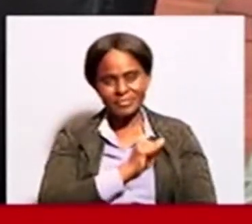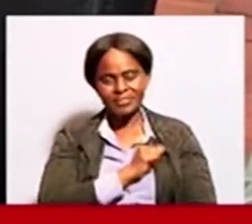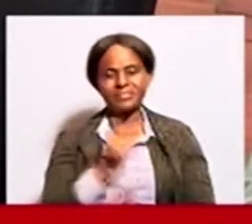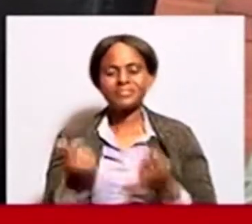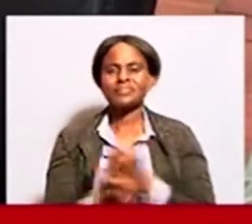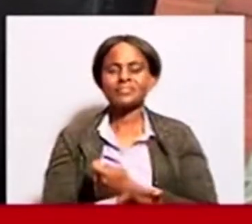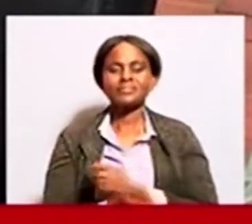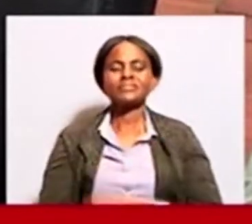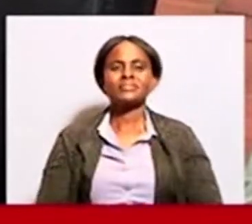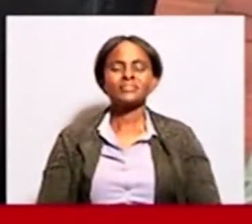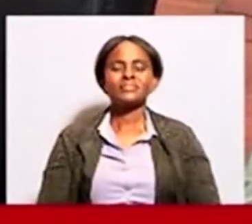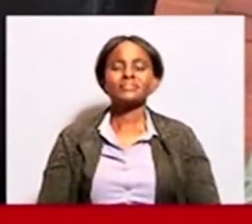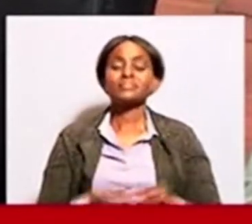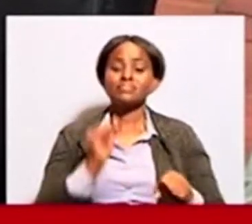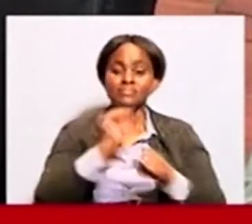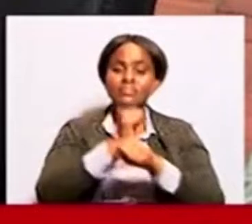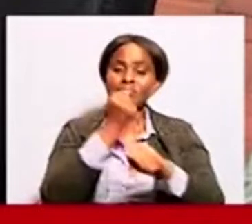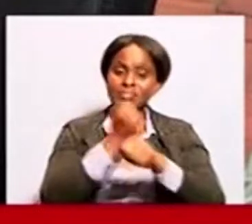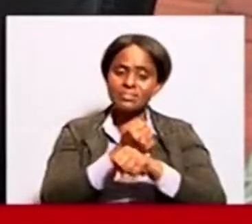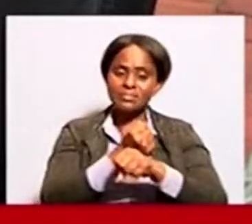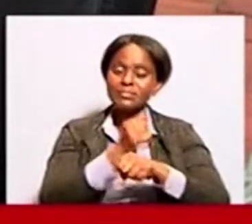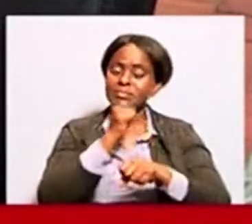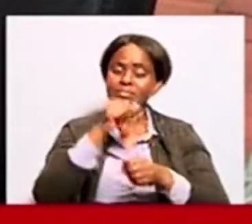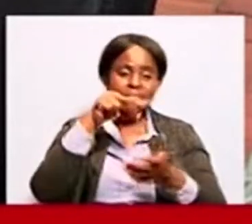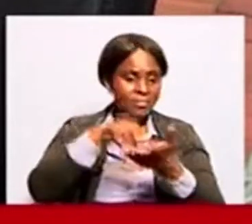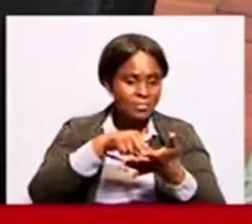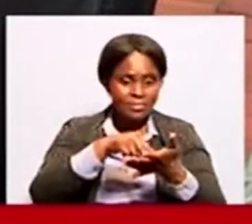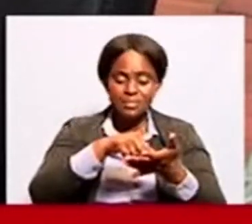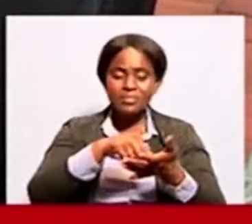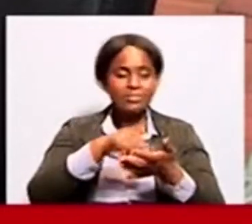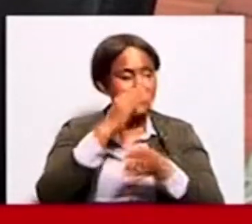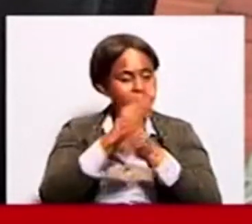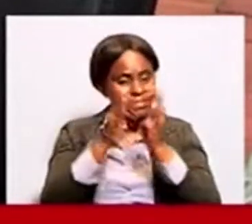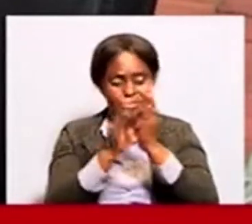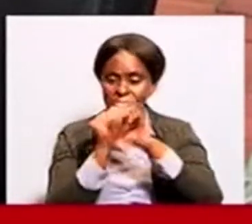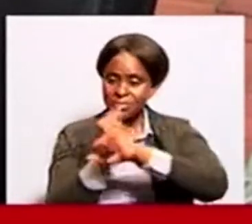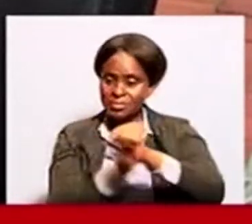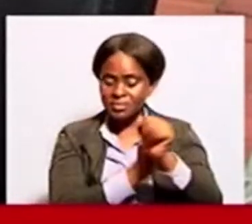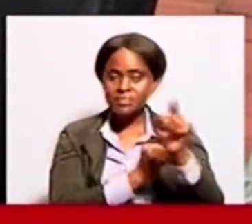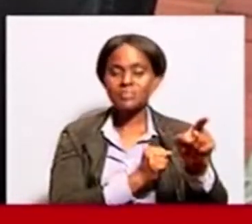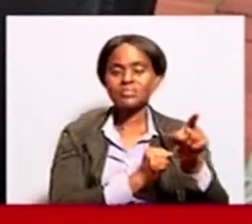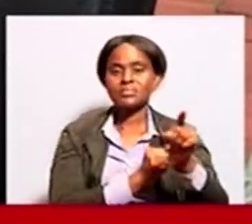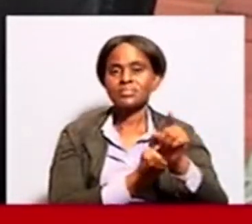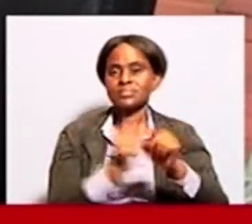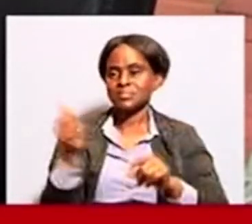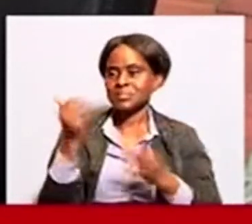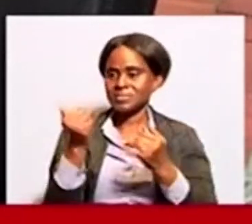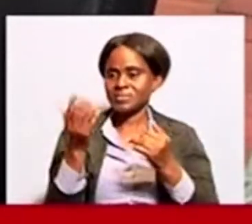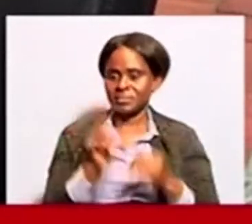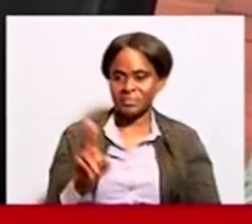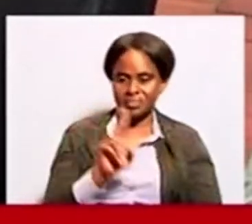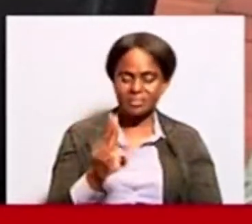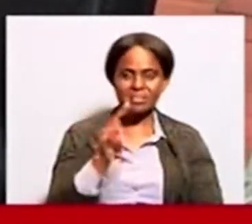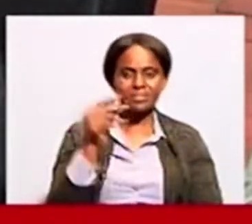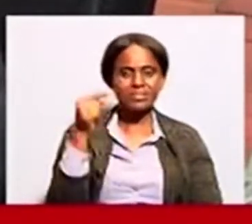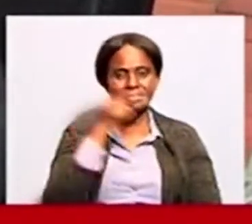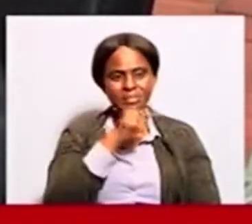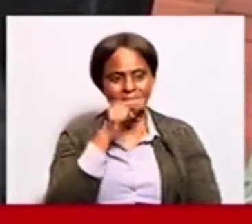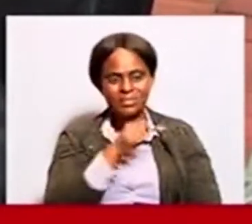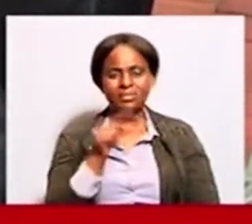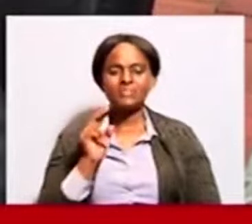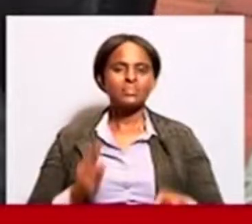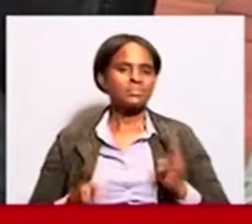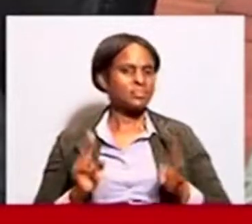change. Be on the ground. Don't be standing on the contractors, defending them. When you want to use a false account, you are in a